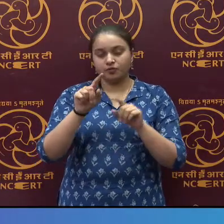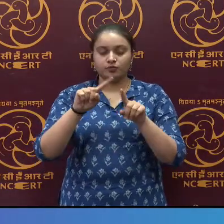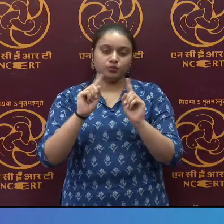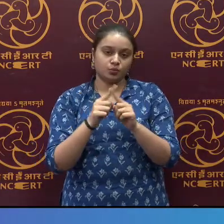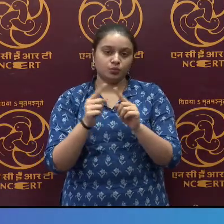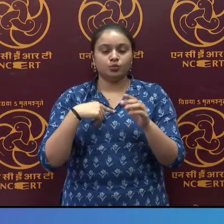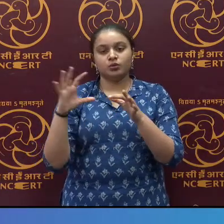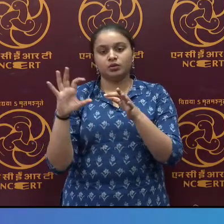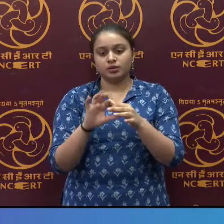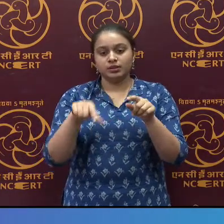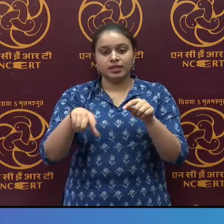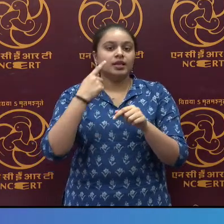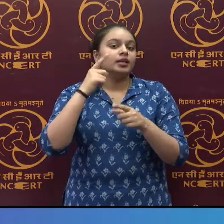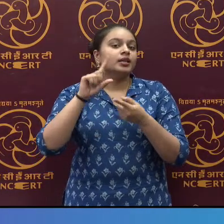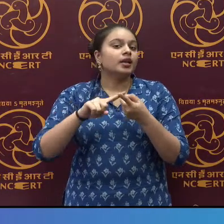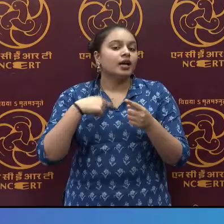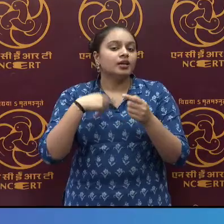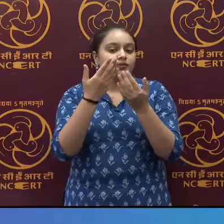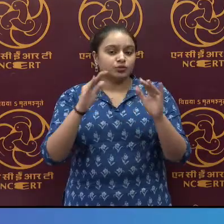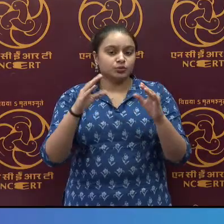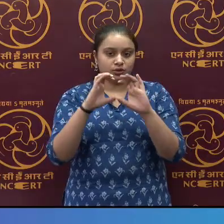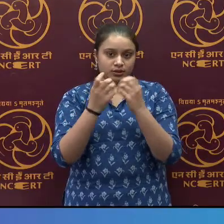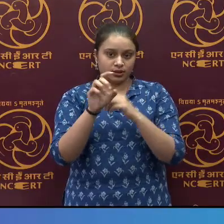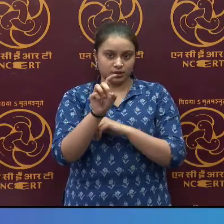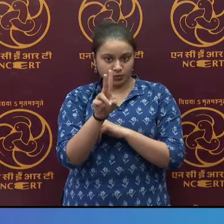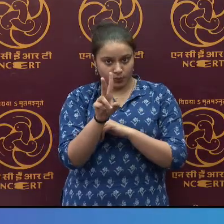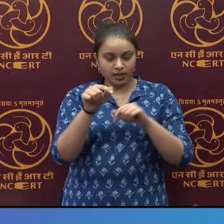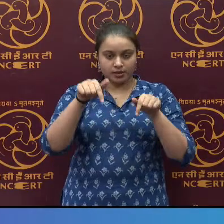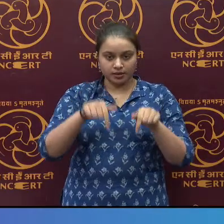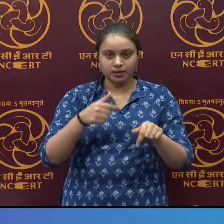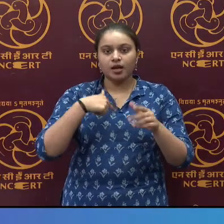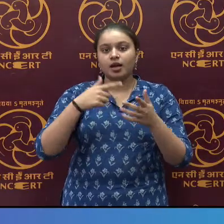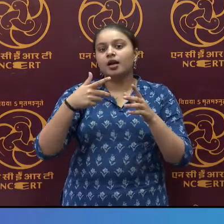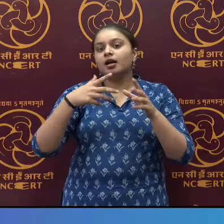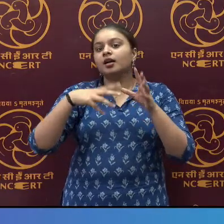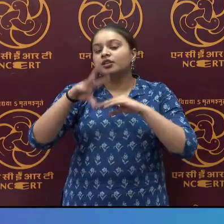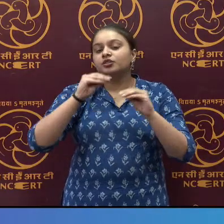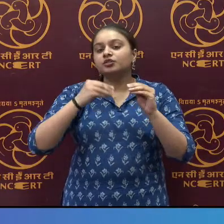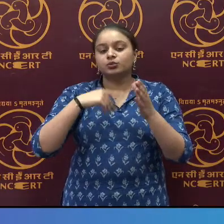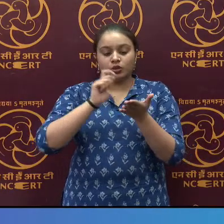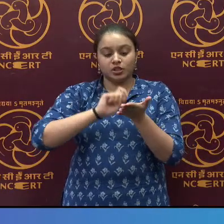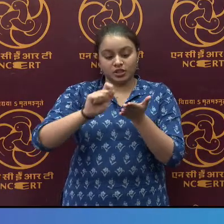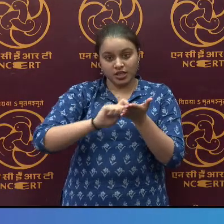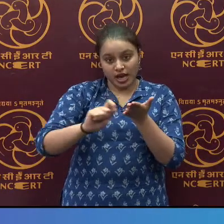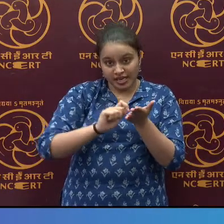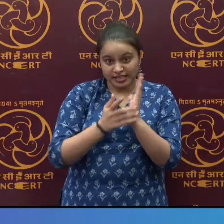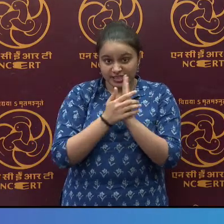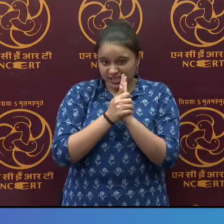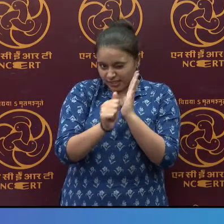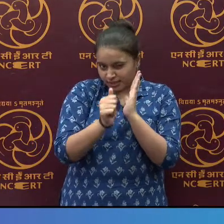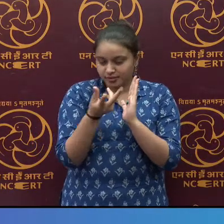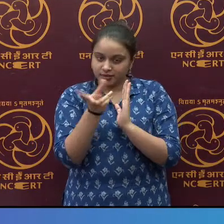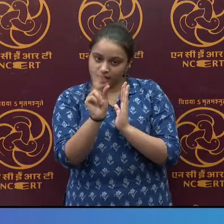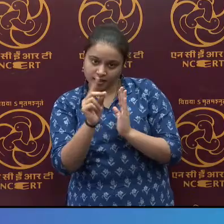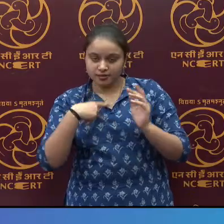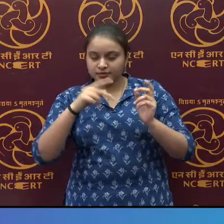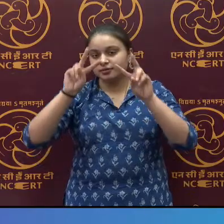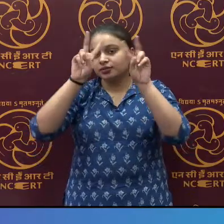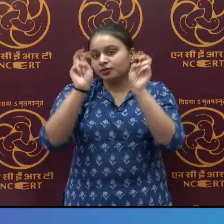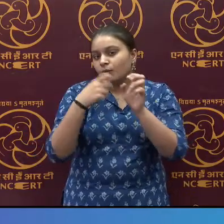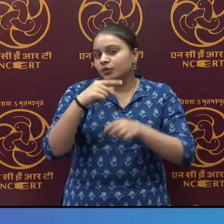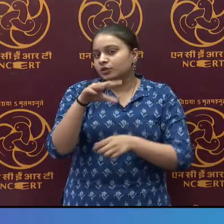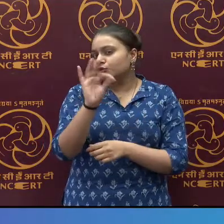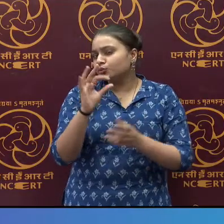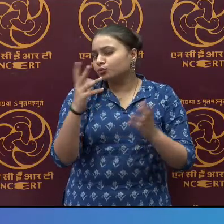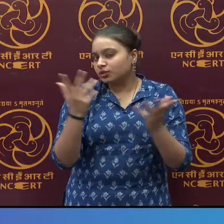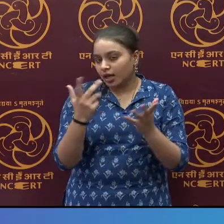and interactive session for the students of class 12th, today we are going to hone our writing skills once again, and the topic that we have picked up for